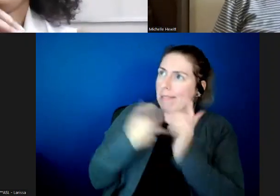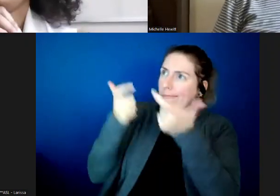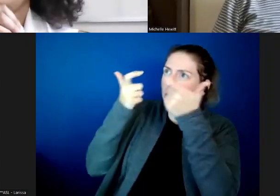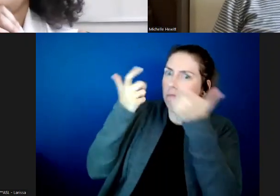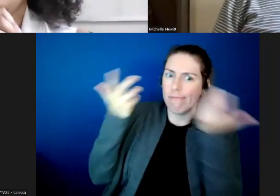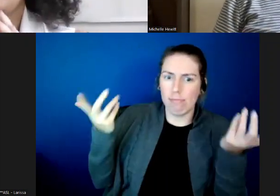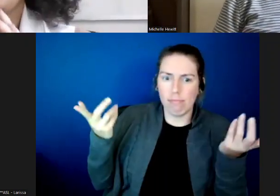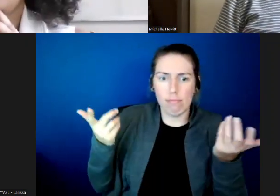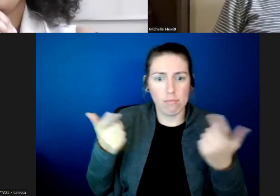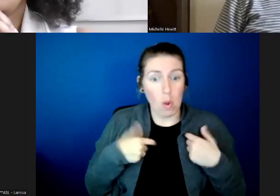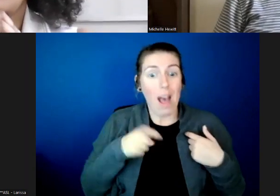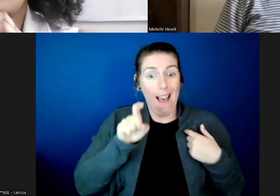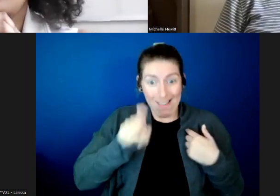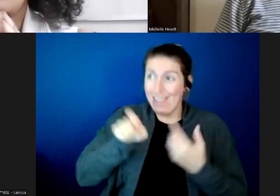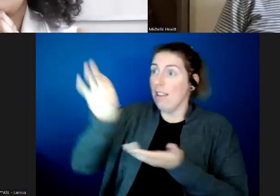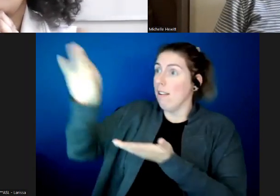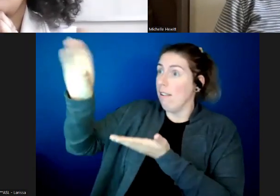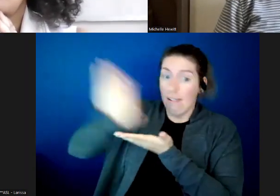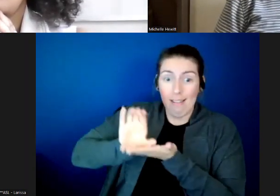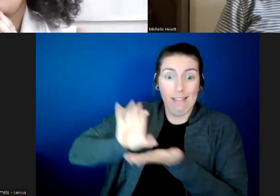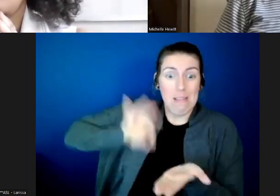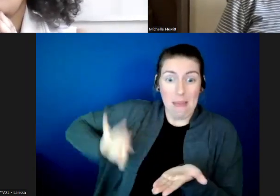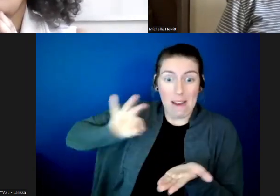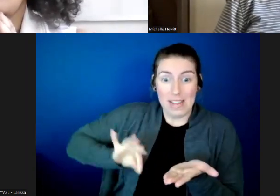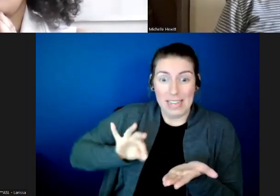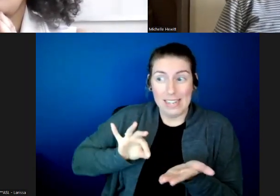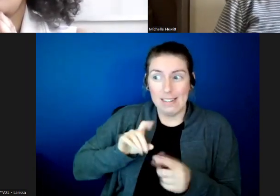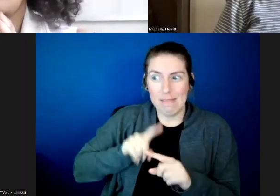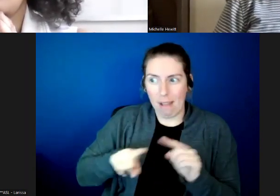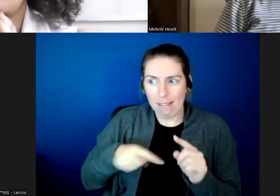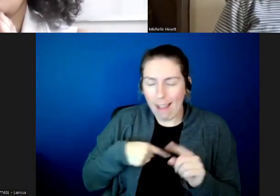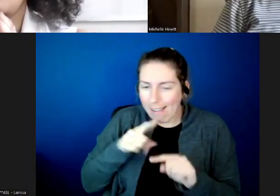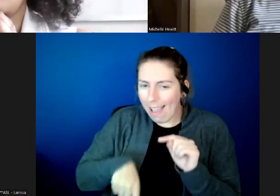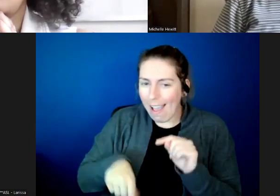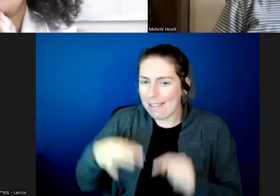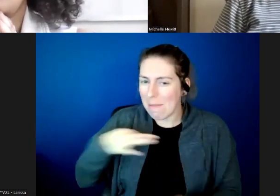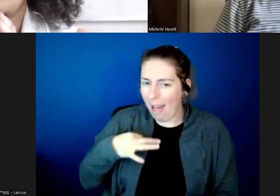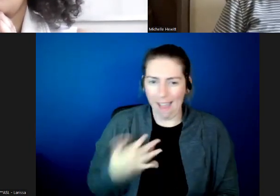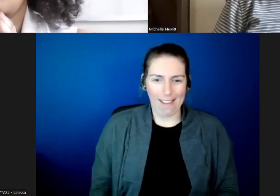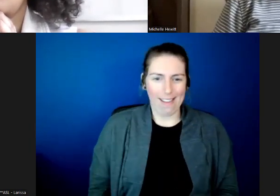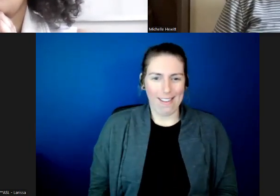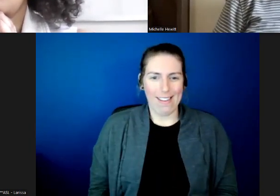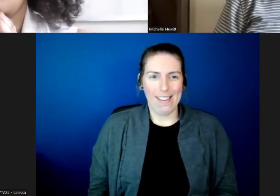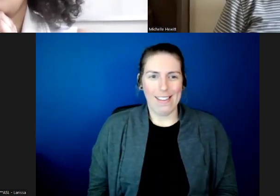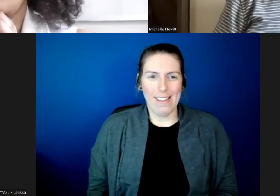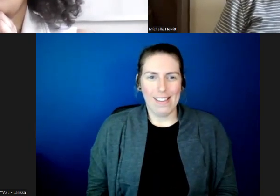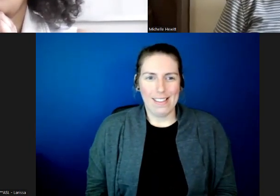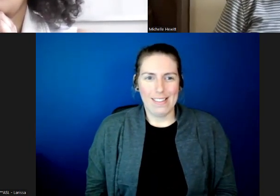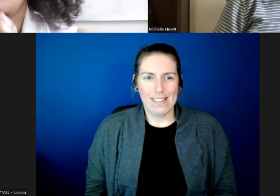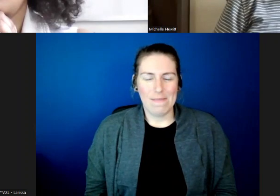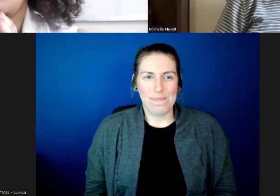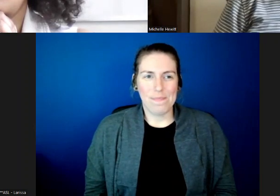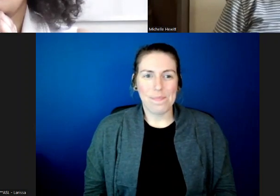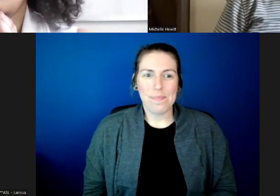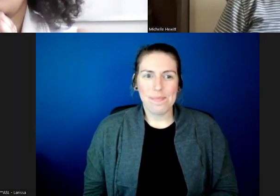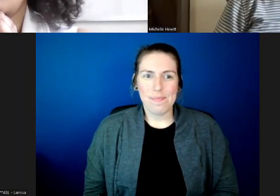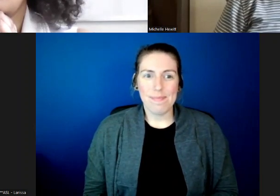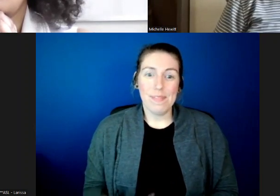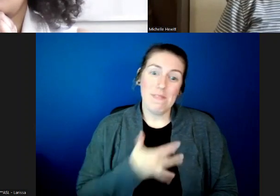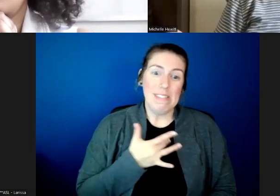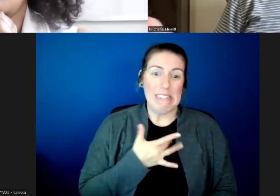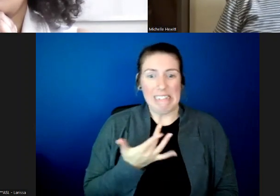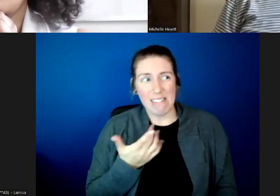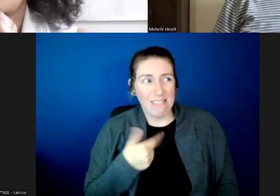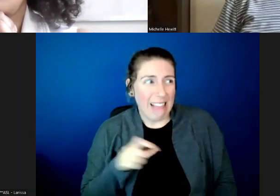it, you know, something that they struggled to apply for before. They're now feeling that they have to apply for